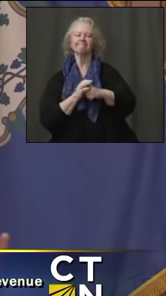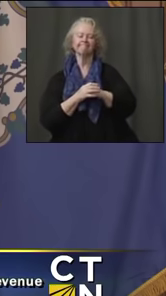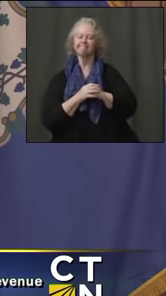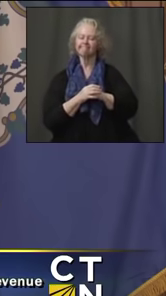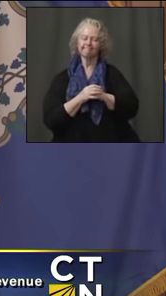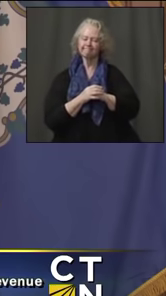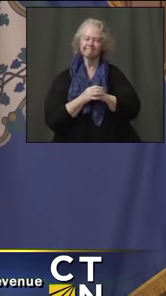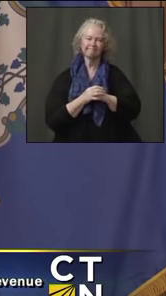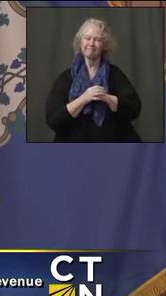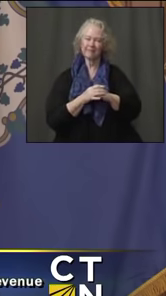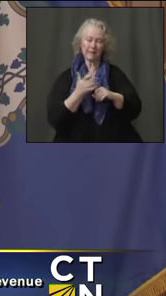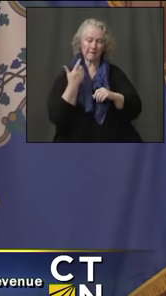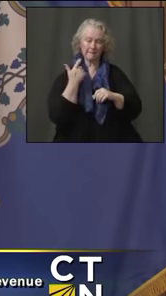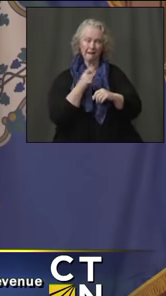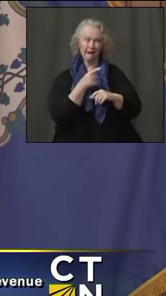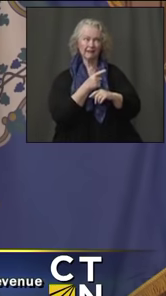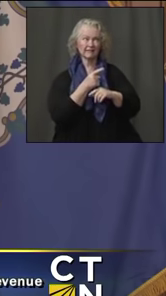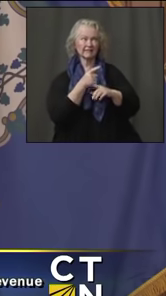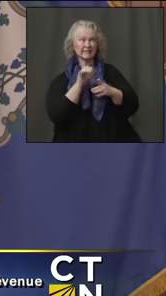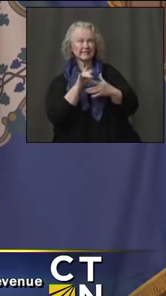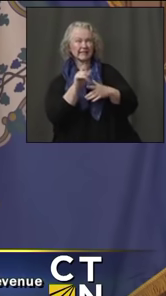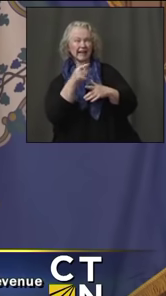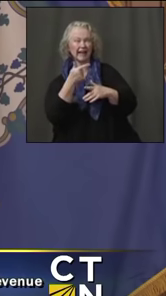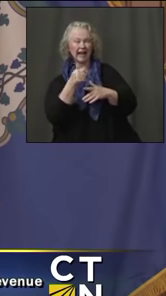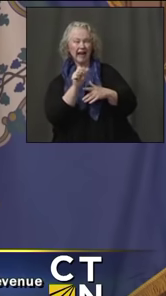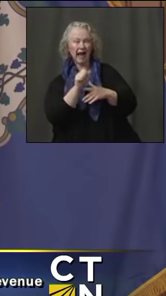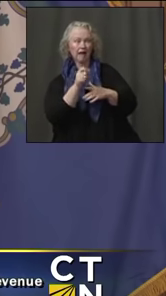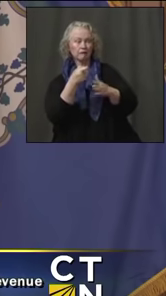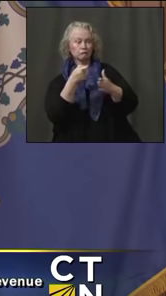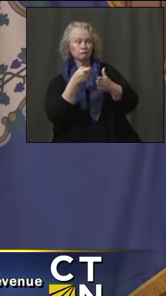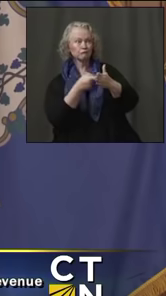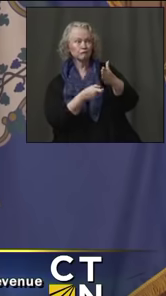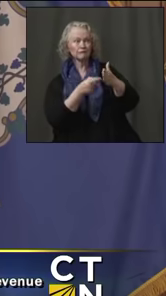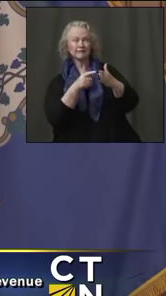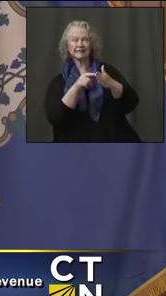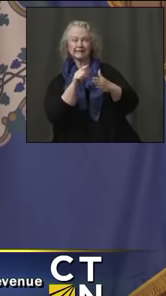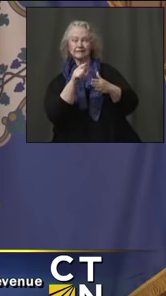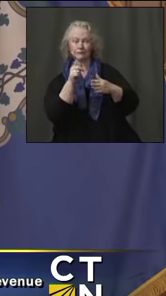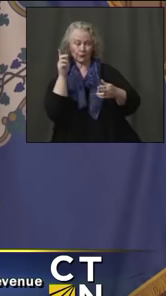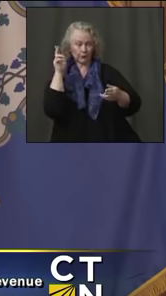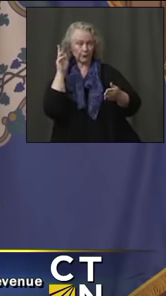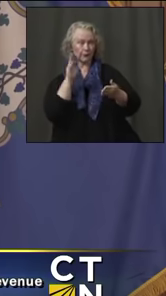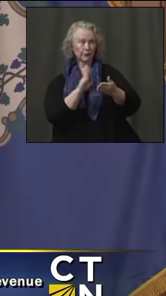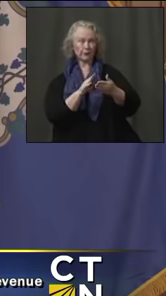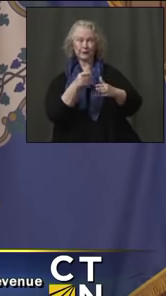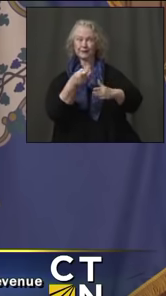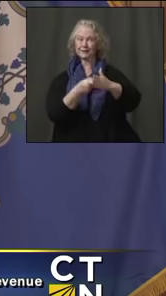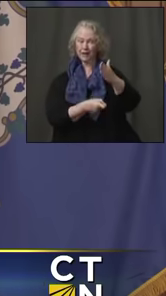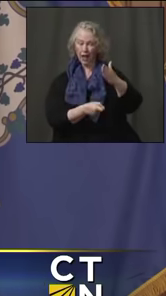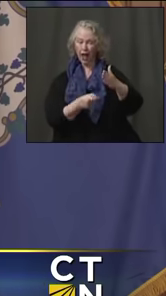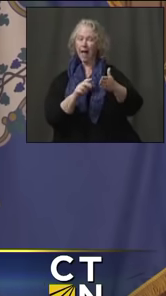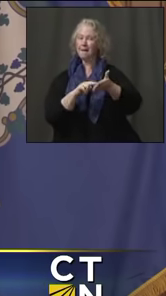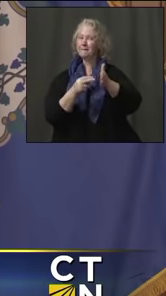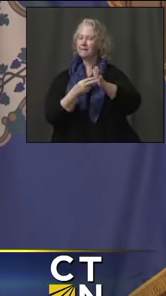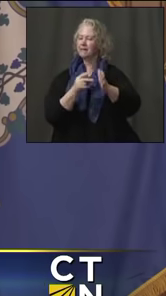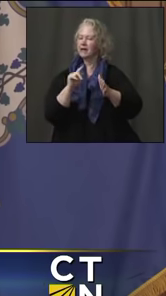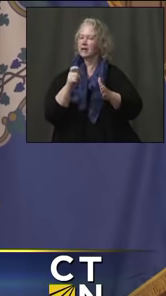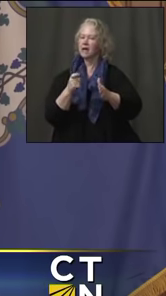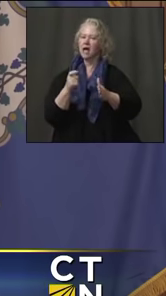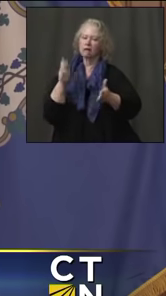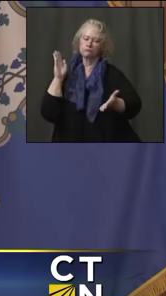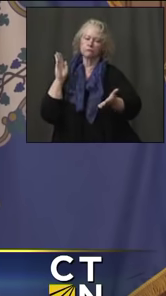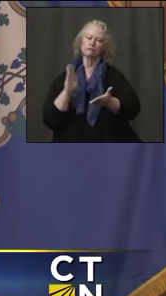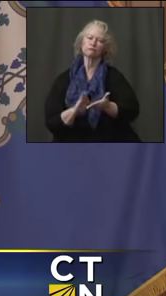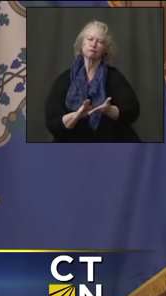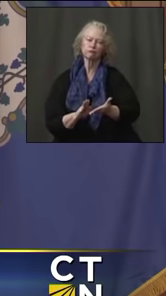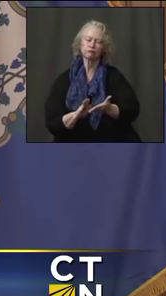the drastic cut in gasoline prices, drastic cut in revenues coming into the Special Transportation Fund with our share